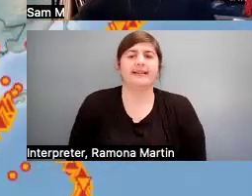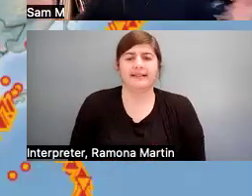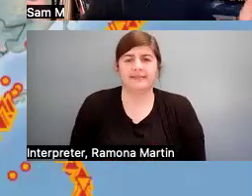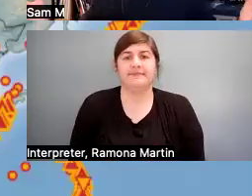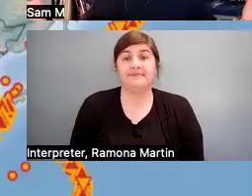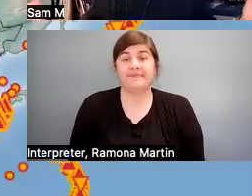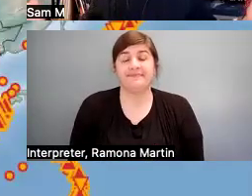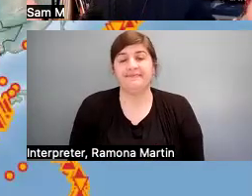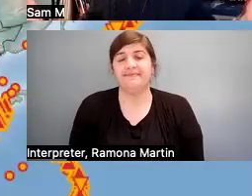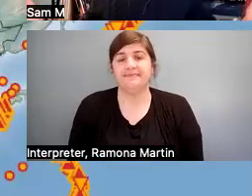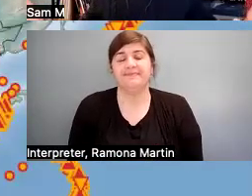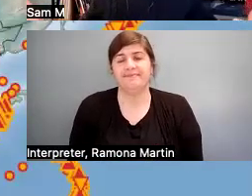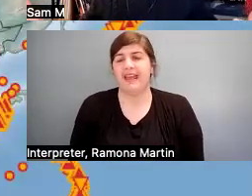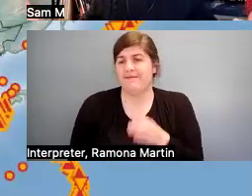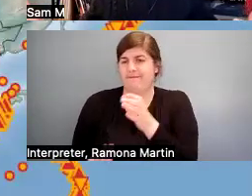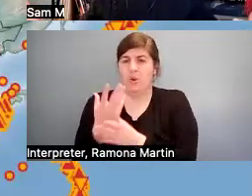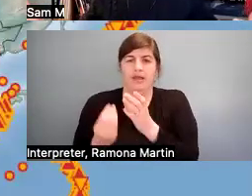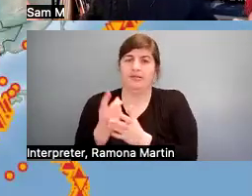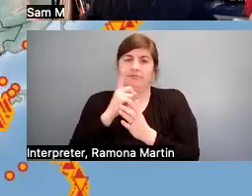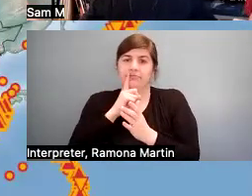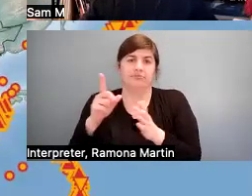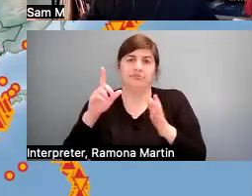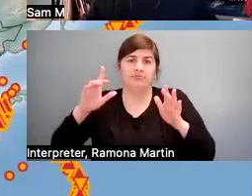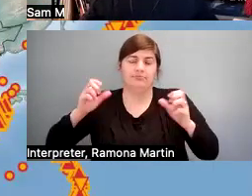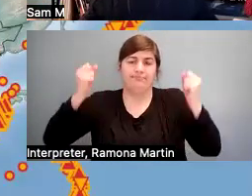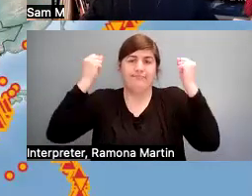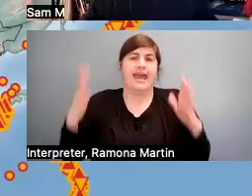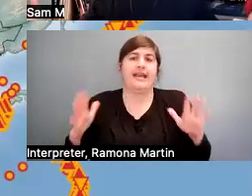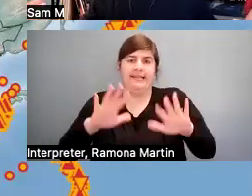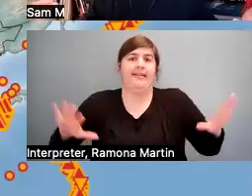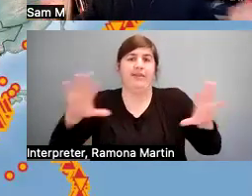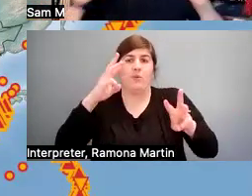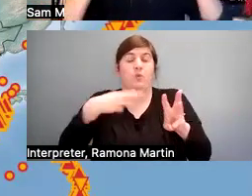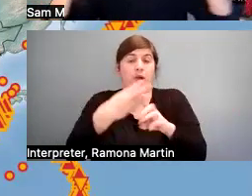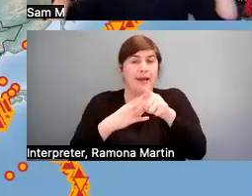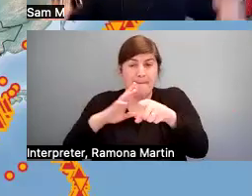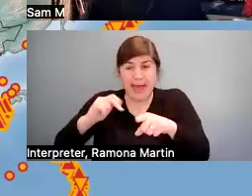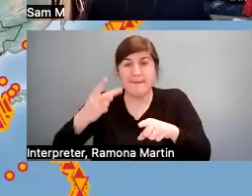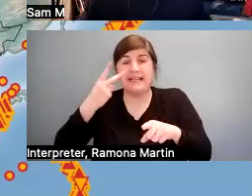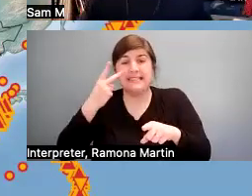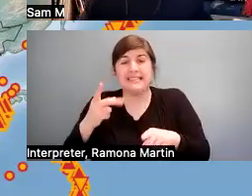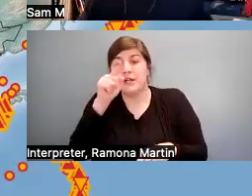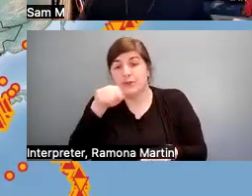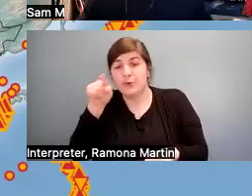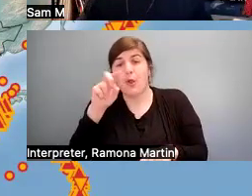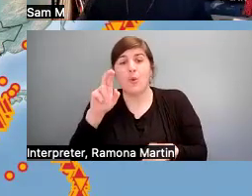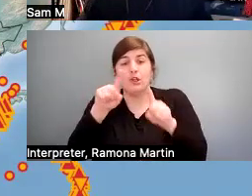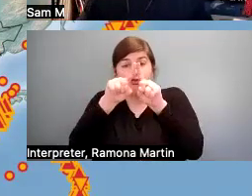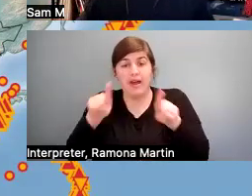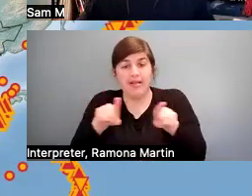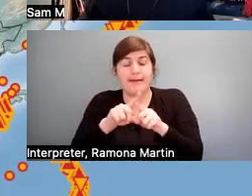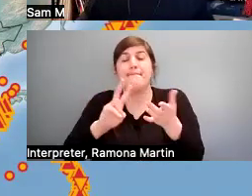So there are volcanoes all over the world. This map, everywhere you see either a circle or a triangle, there